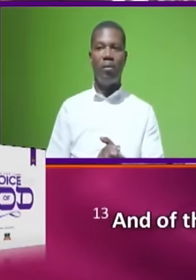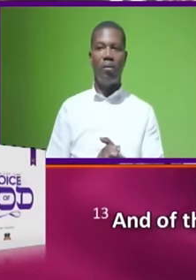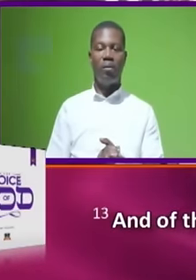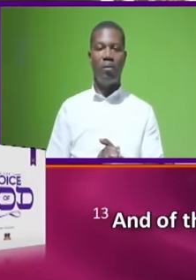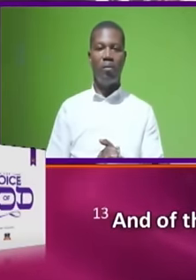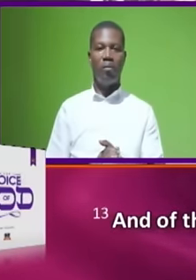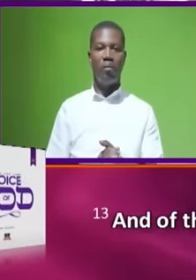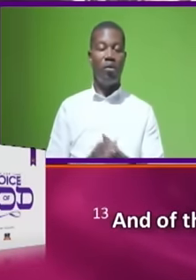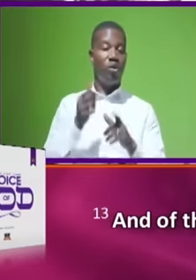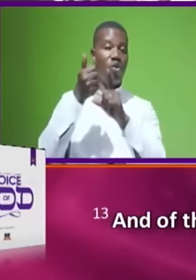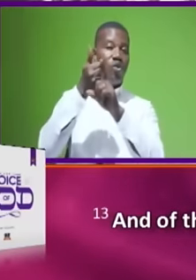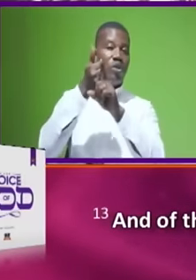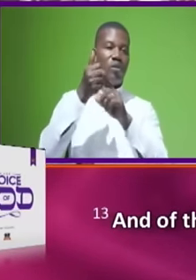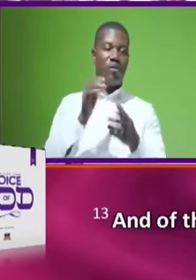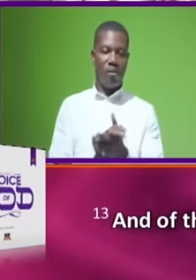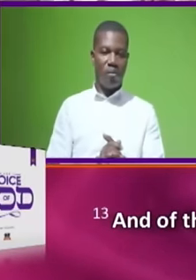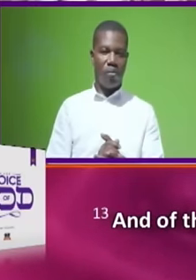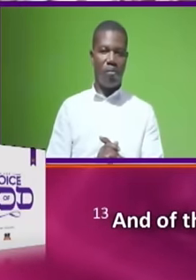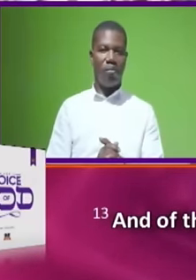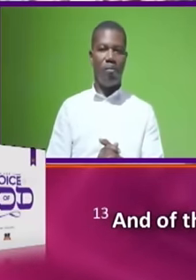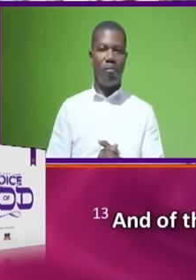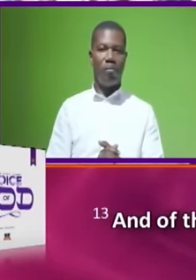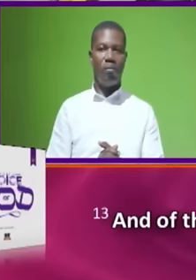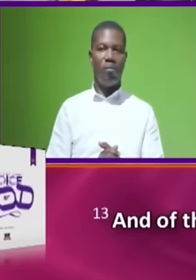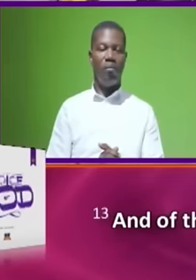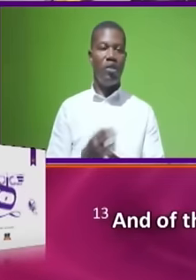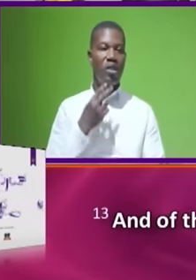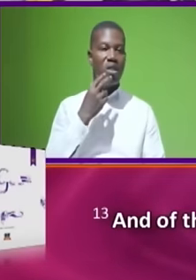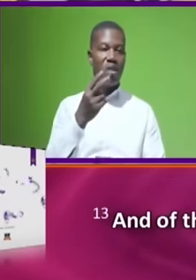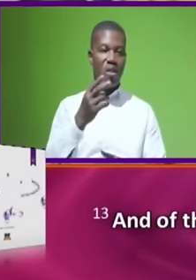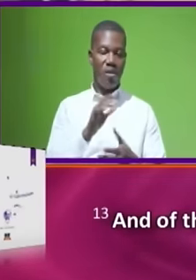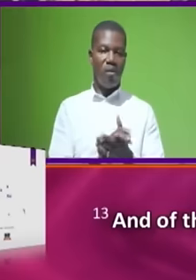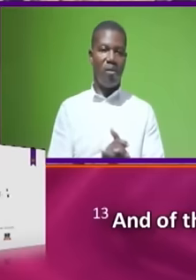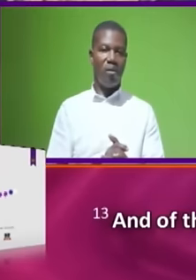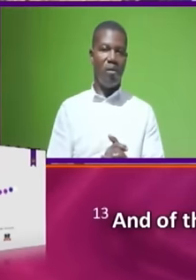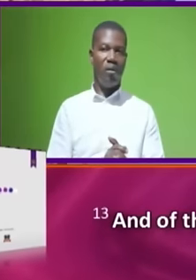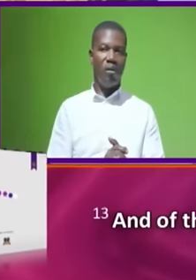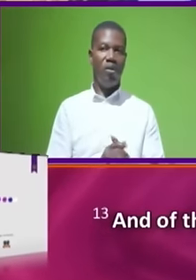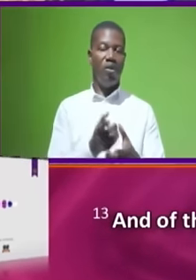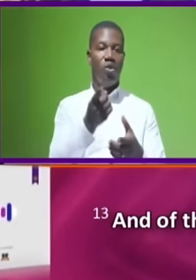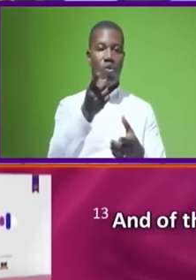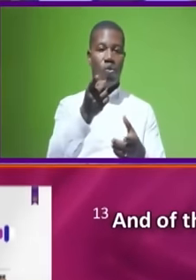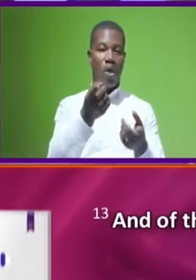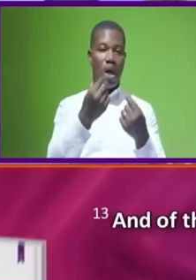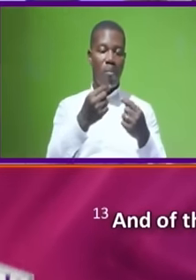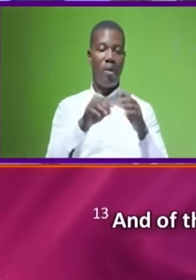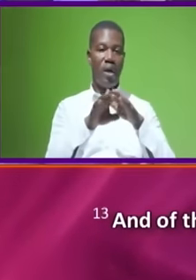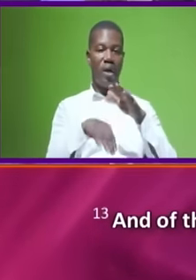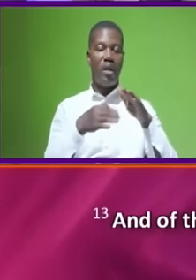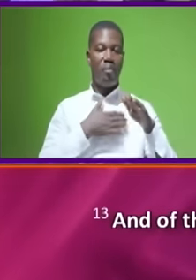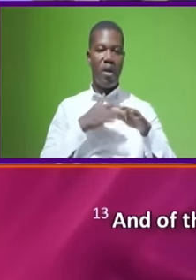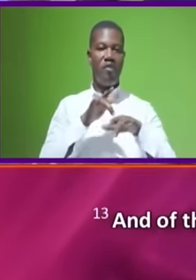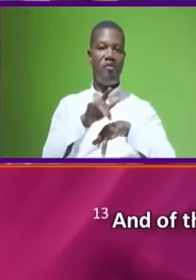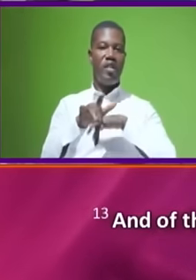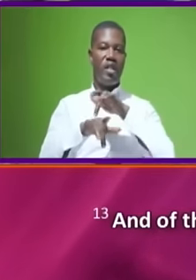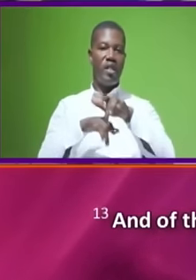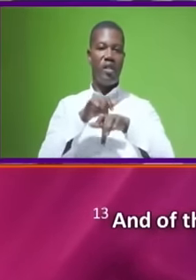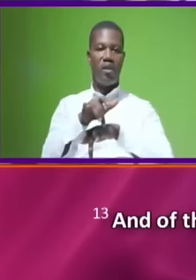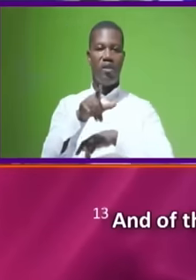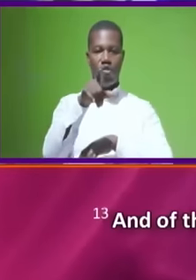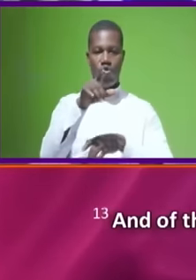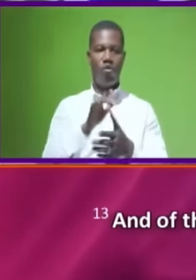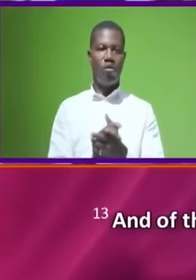One caster, you yourself. Sure. Hmm. Obabaminas. You shall come under my feet.